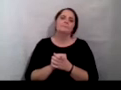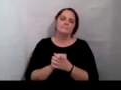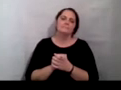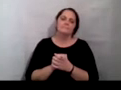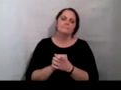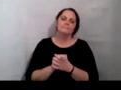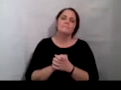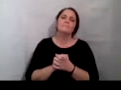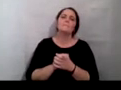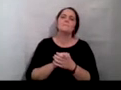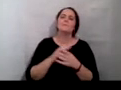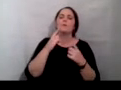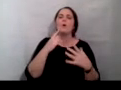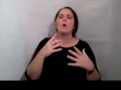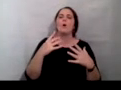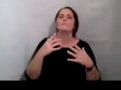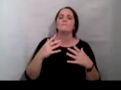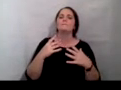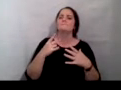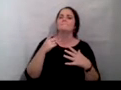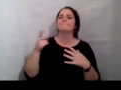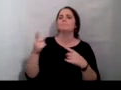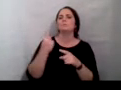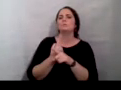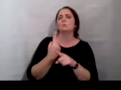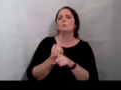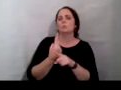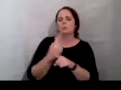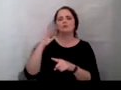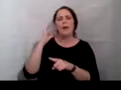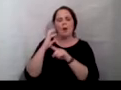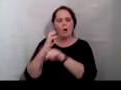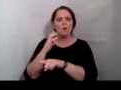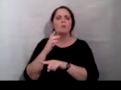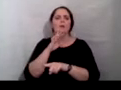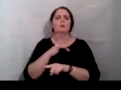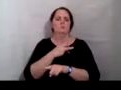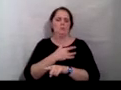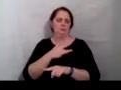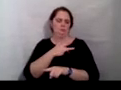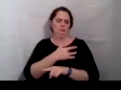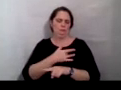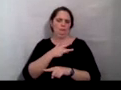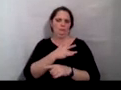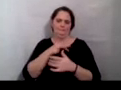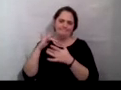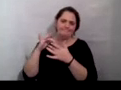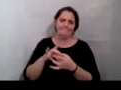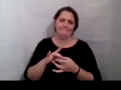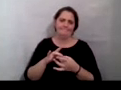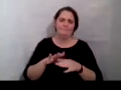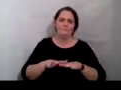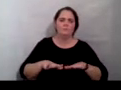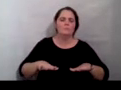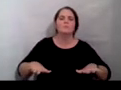Nadi Simpson spoke of how emotions are cued by country in her ancestral stories. She spoke of how